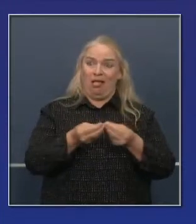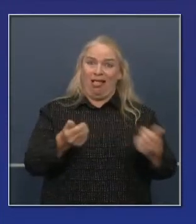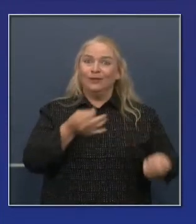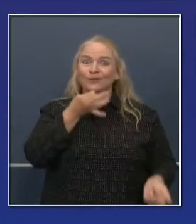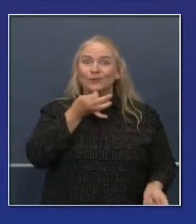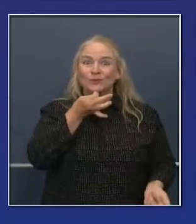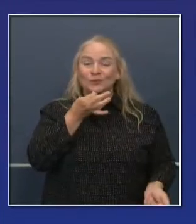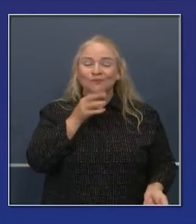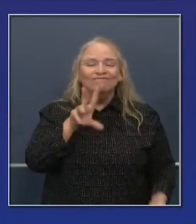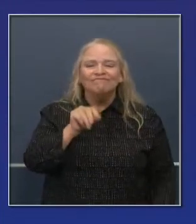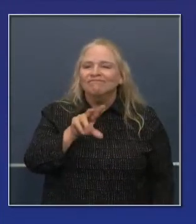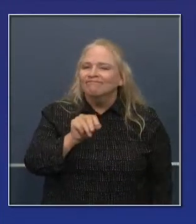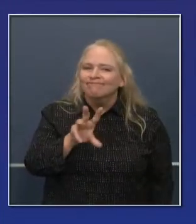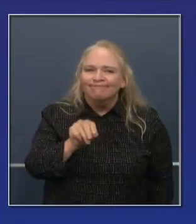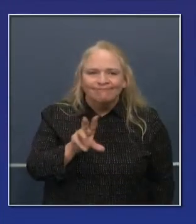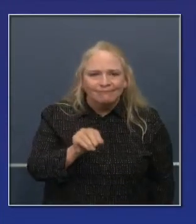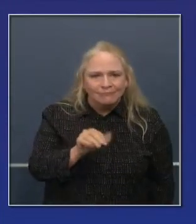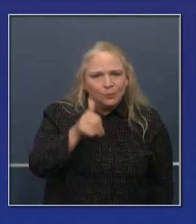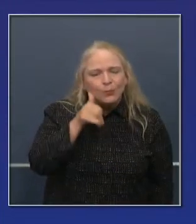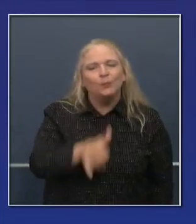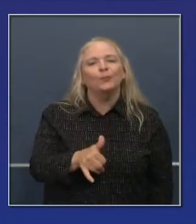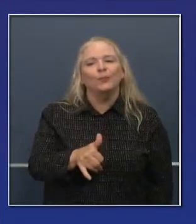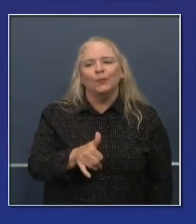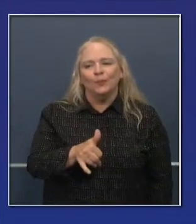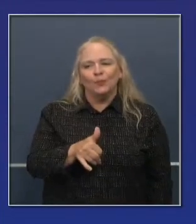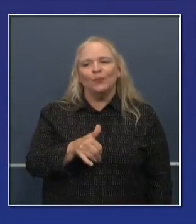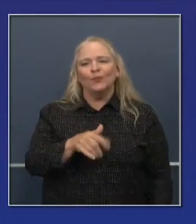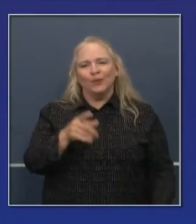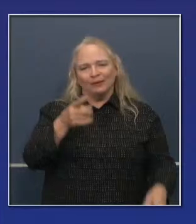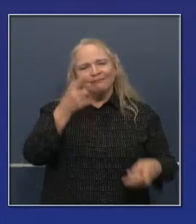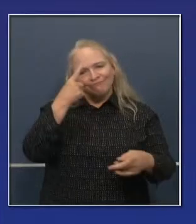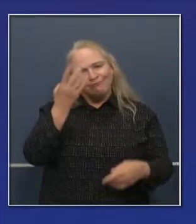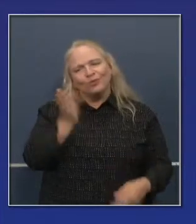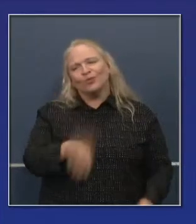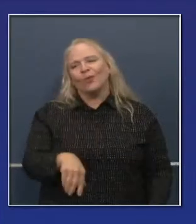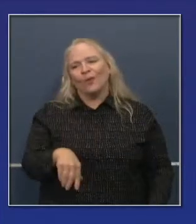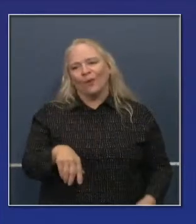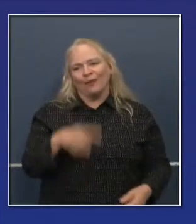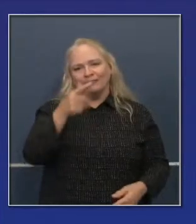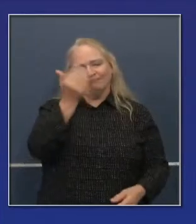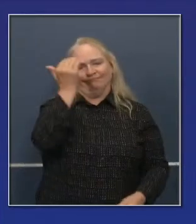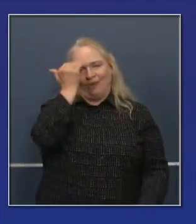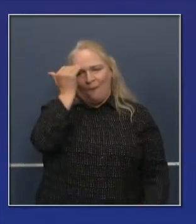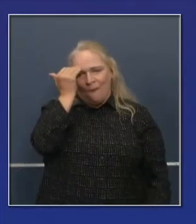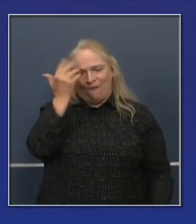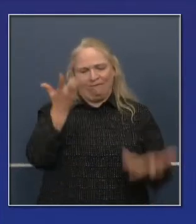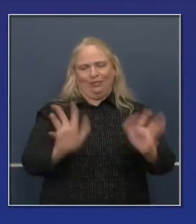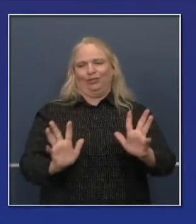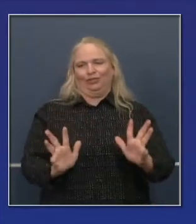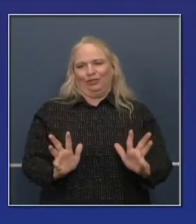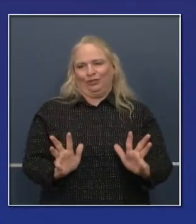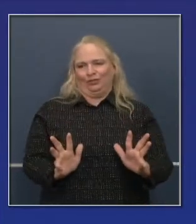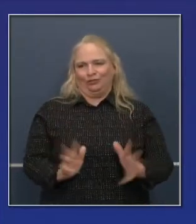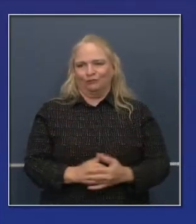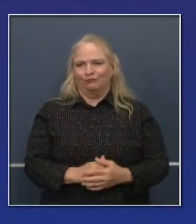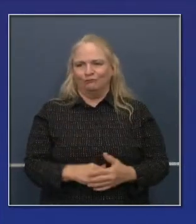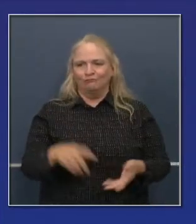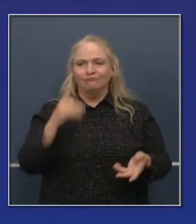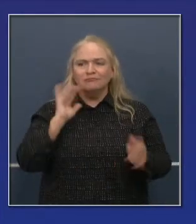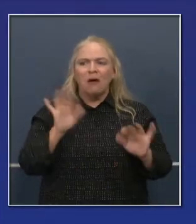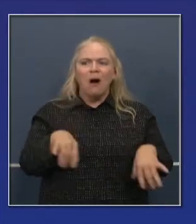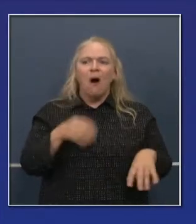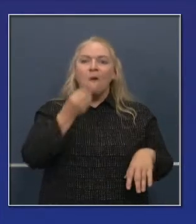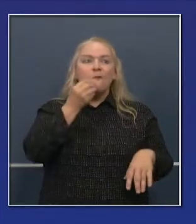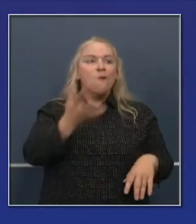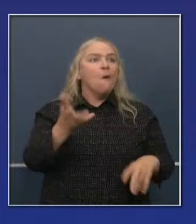of us recognize that if we were still connected to some notion that somehow when it gets warm, it's going to go away,